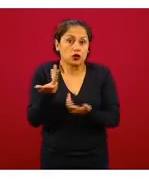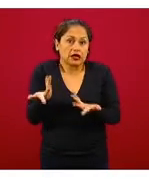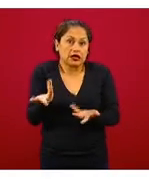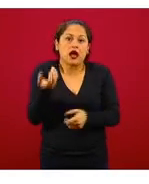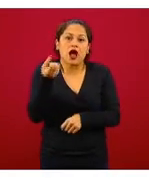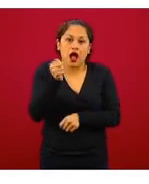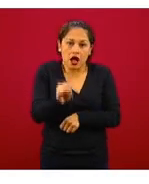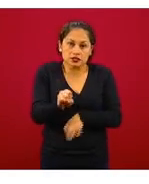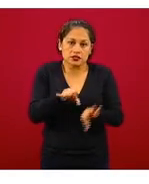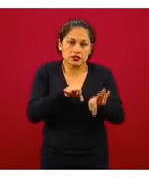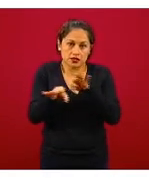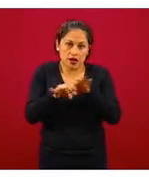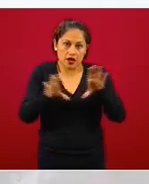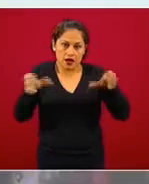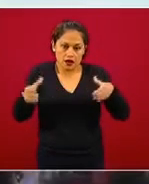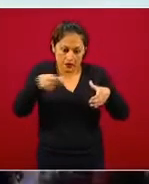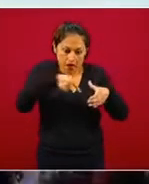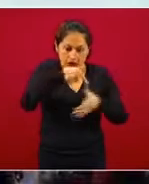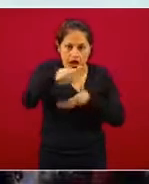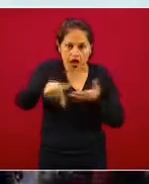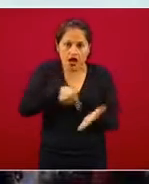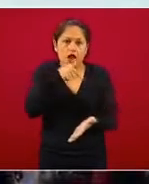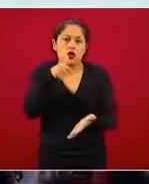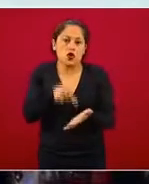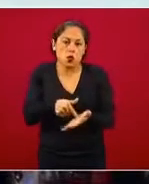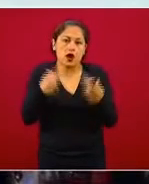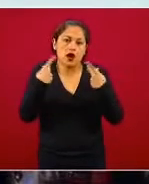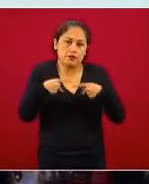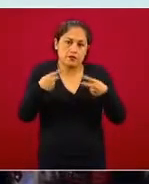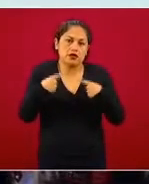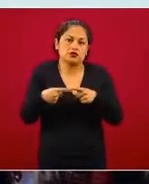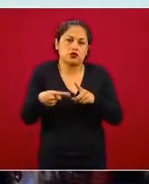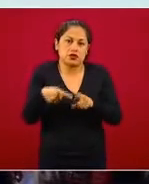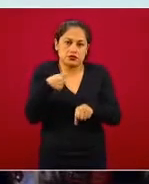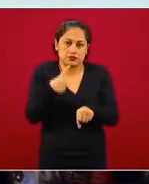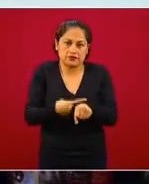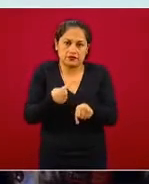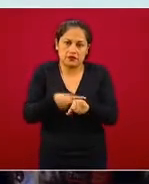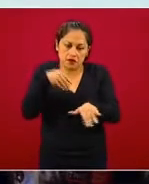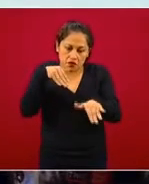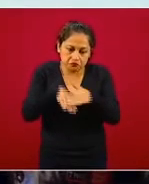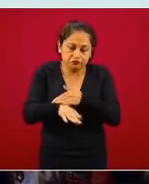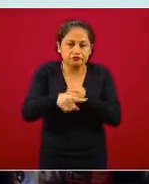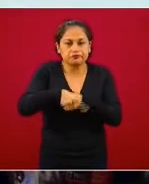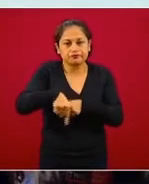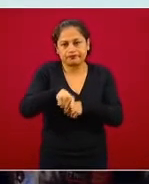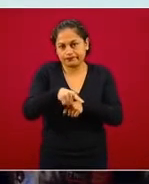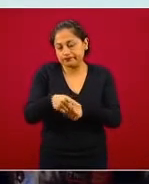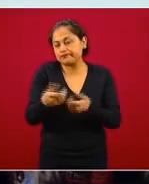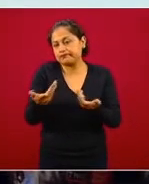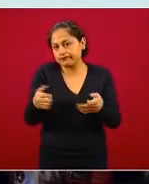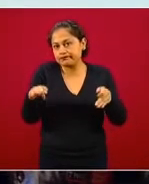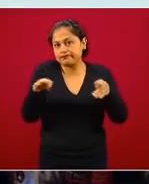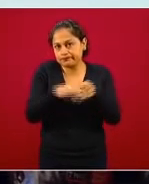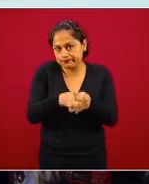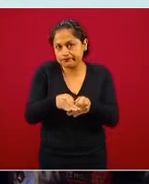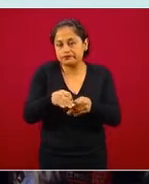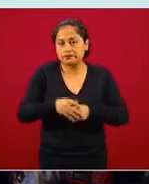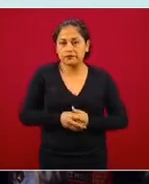happen, but it's very worrisome. It affects us and worries us to know that